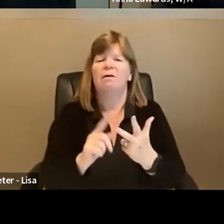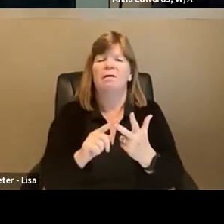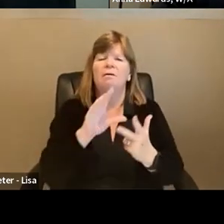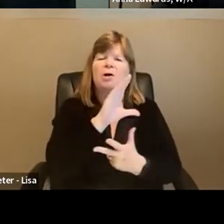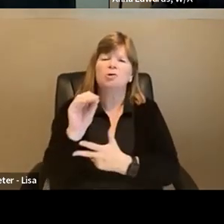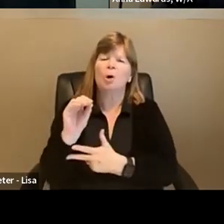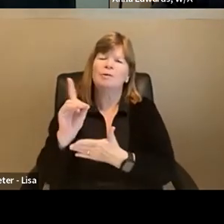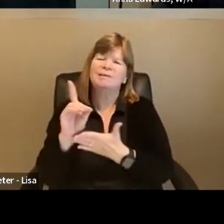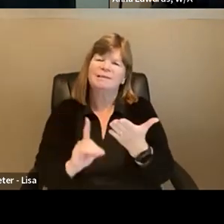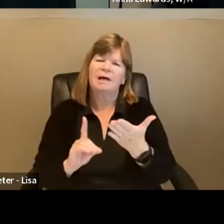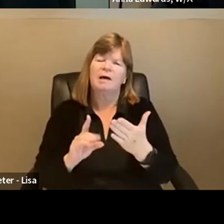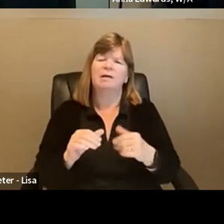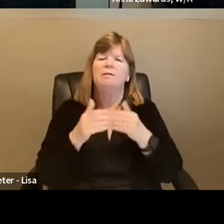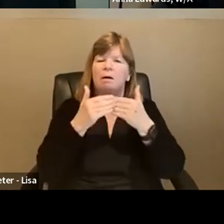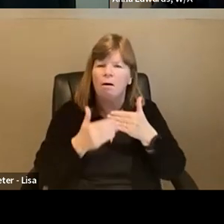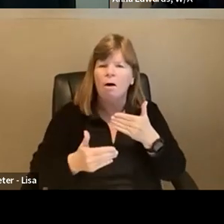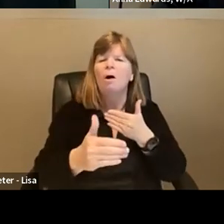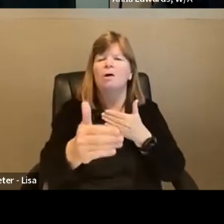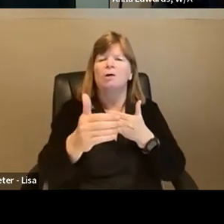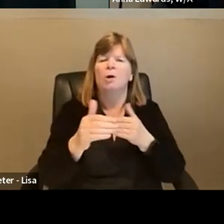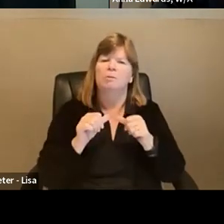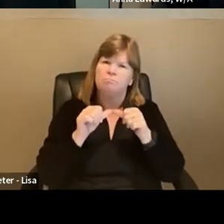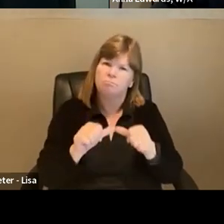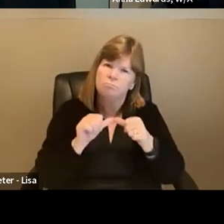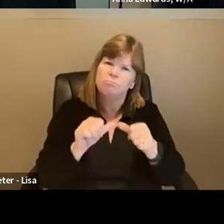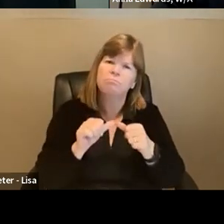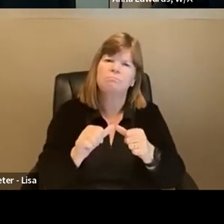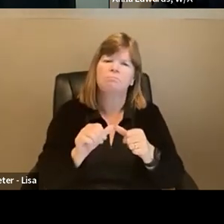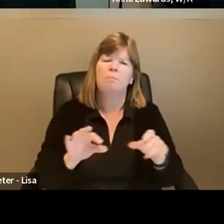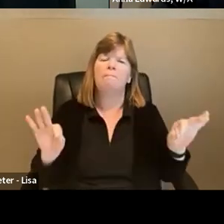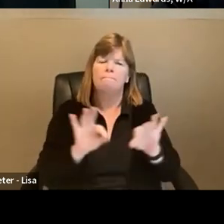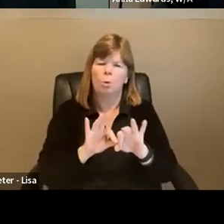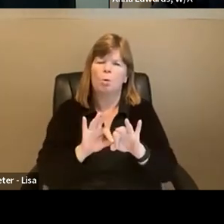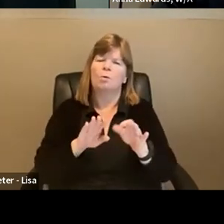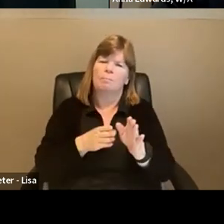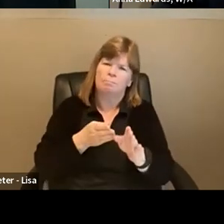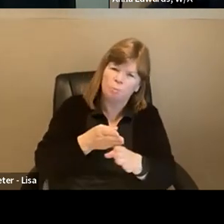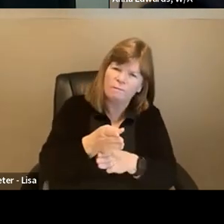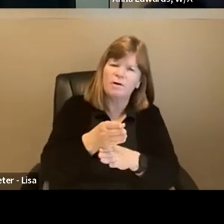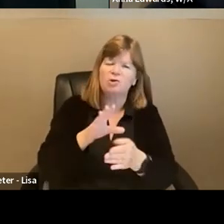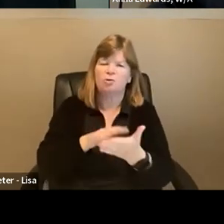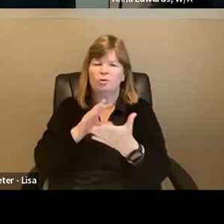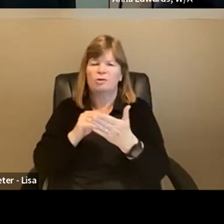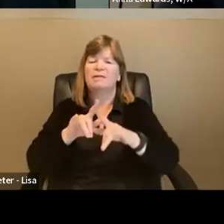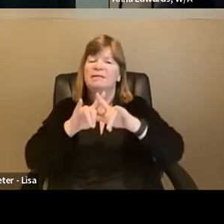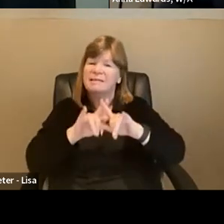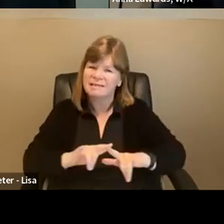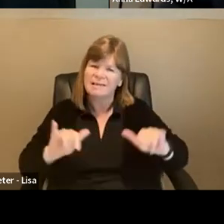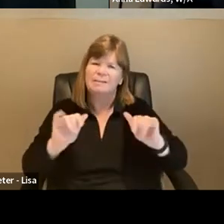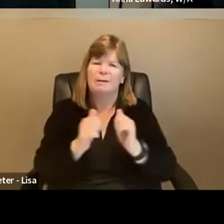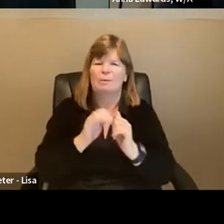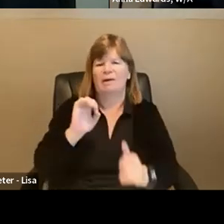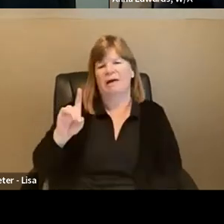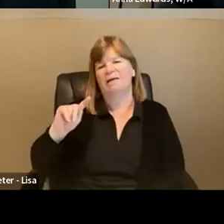co-designing the ongoing rigorous and relevant professional learning with side by side with the EdTech